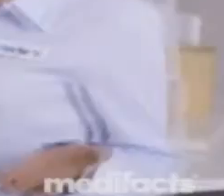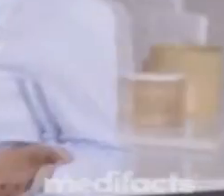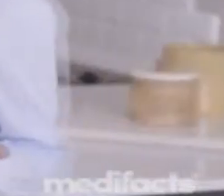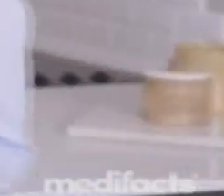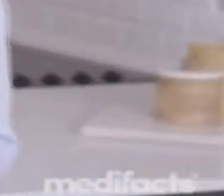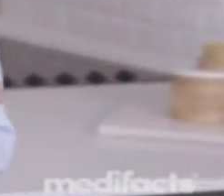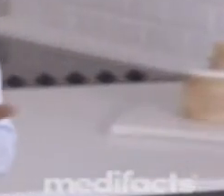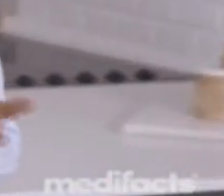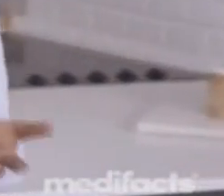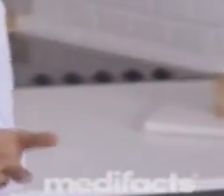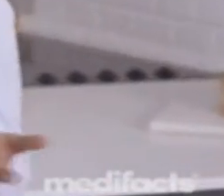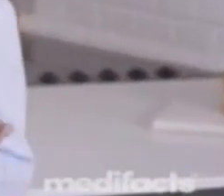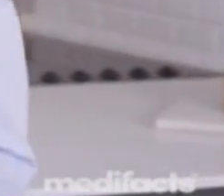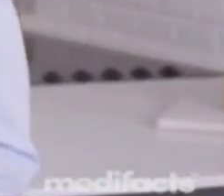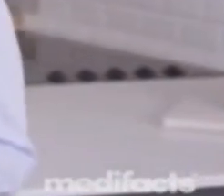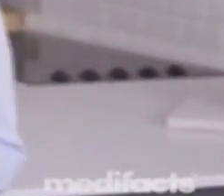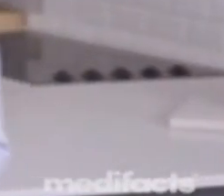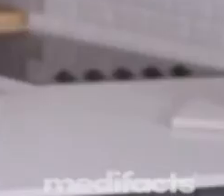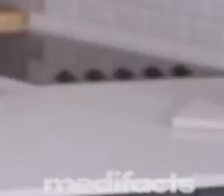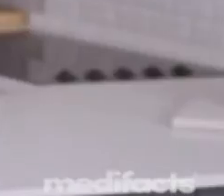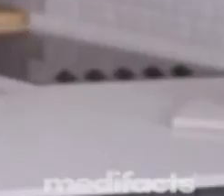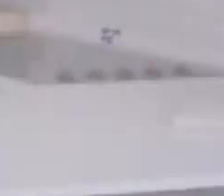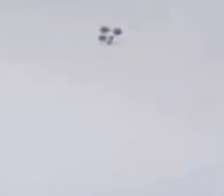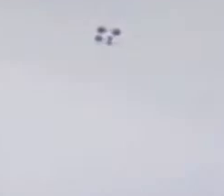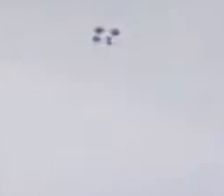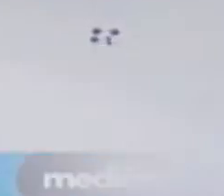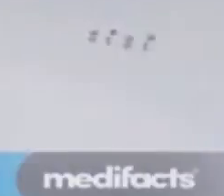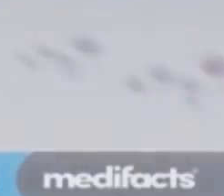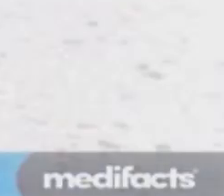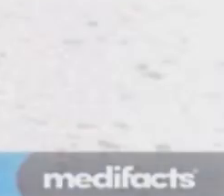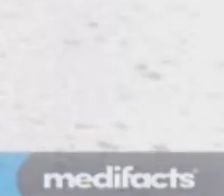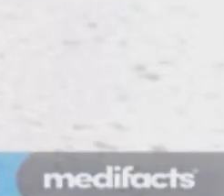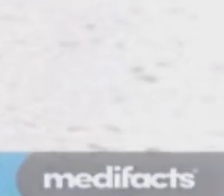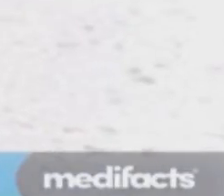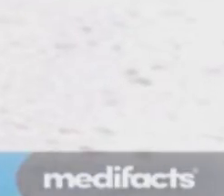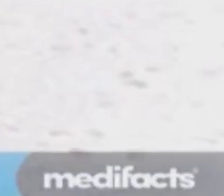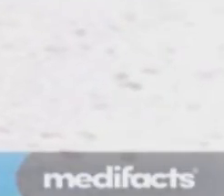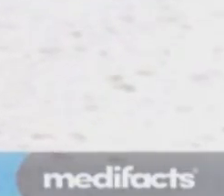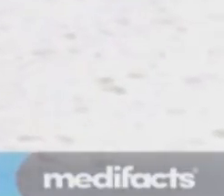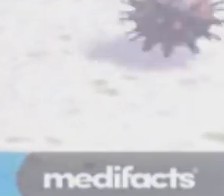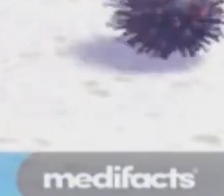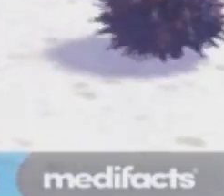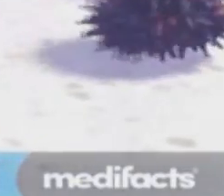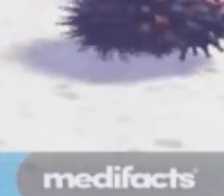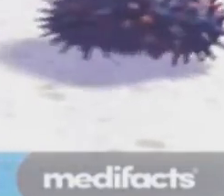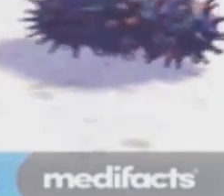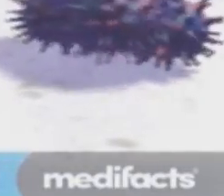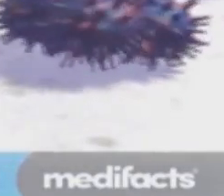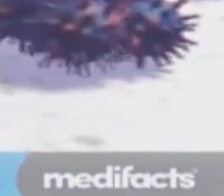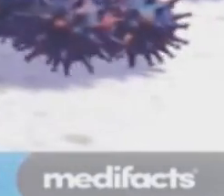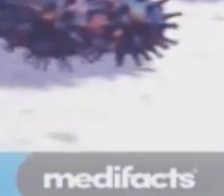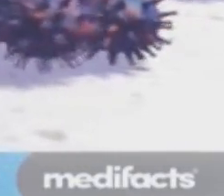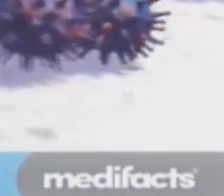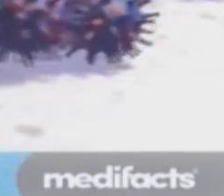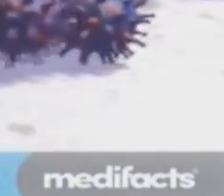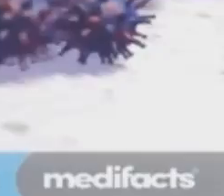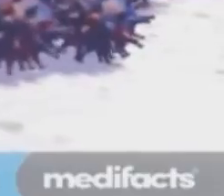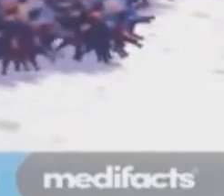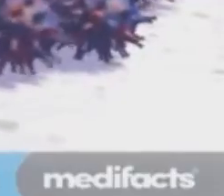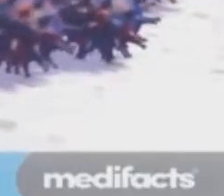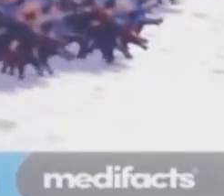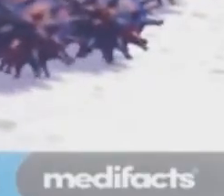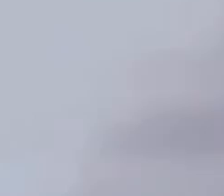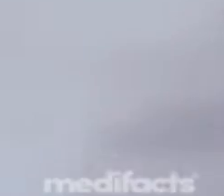The risk of illness-causing germs is increasing. It is believed that the coronavirus can remain on surfaces in your home for up